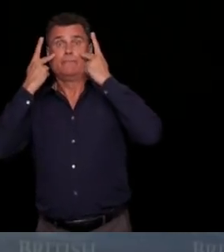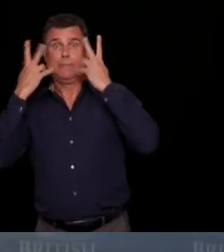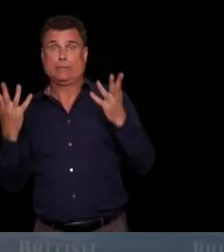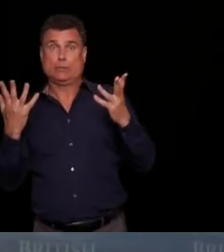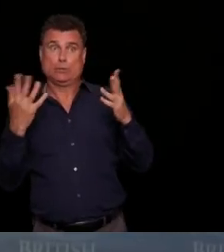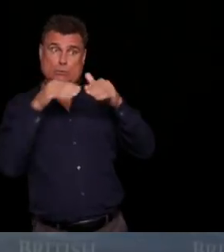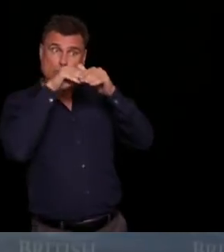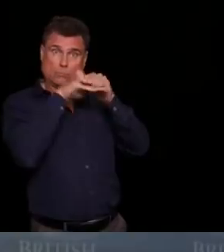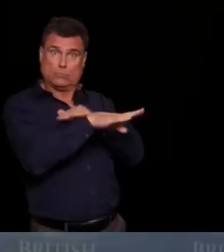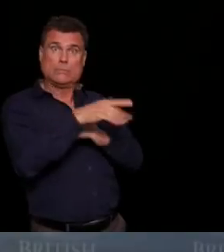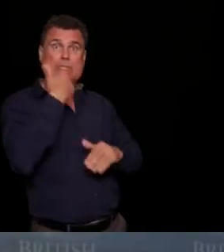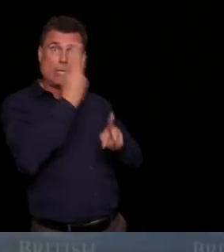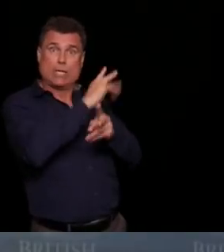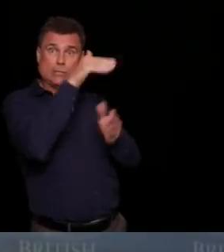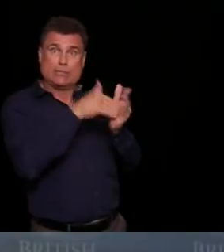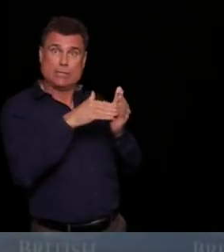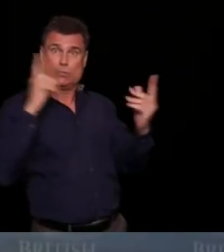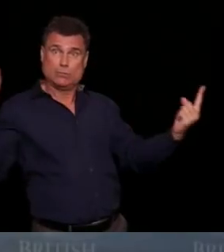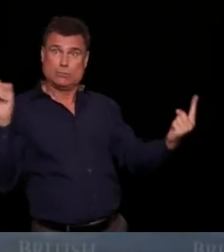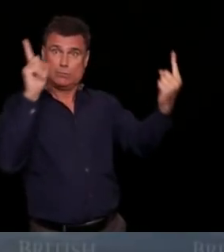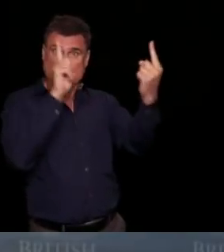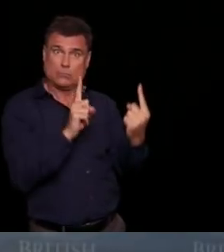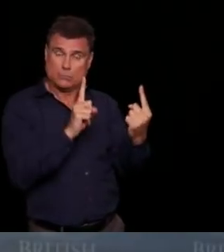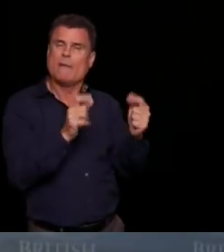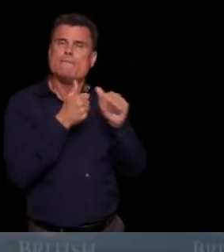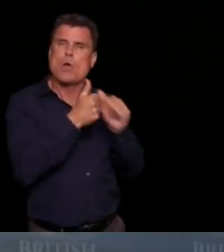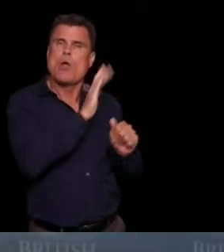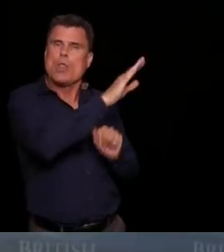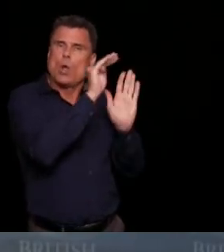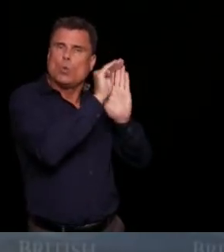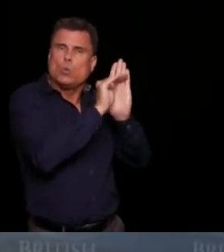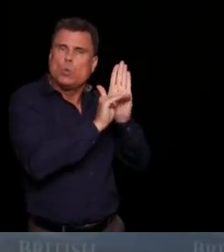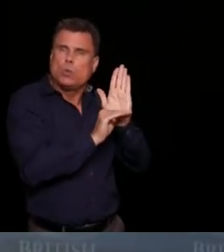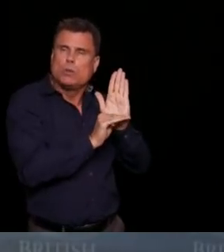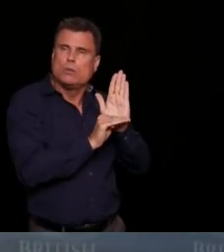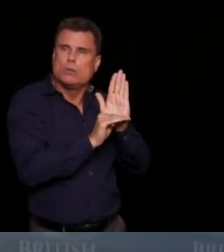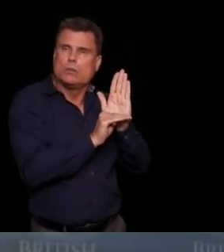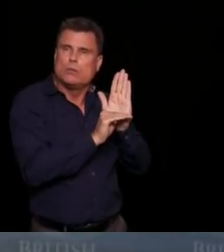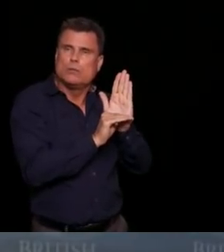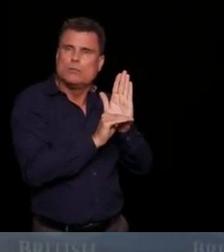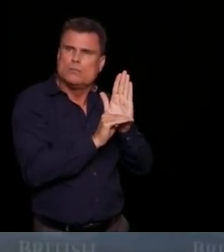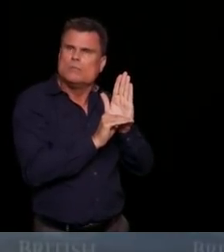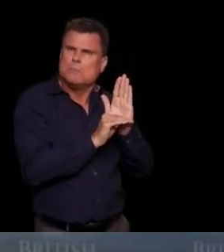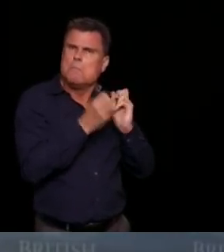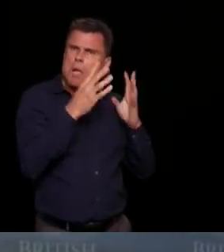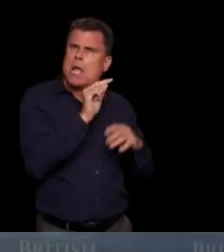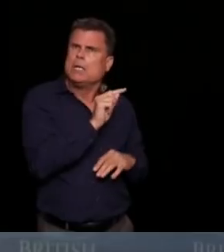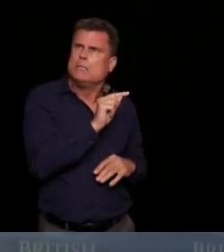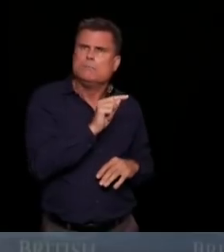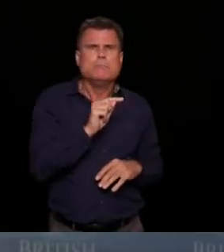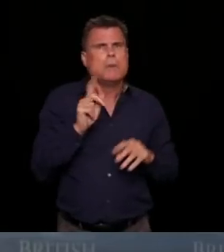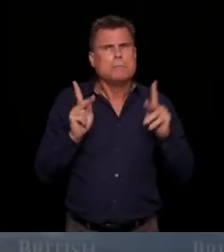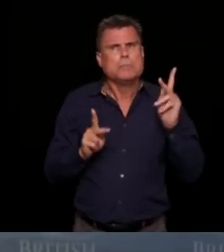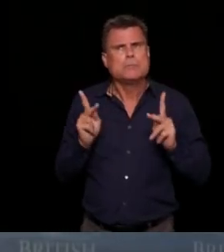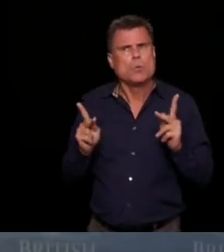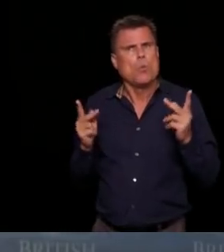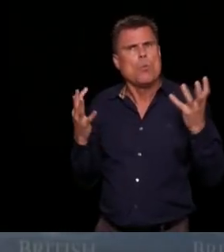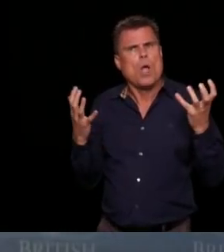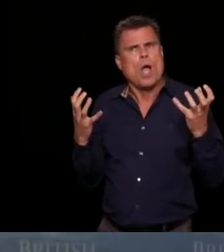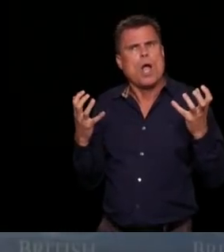visitation policy, one of the reasons we started, as everybody knows, because many people would like to see the